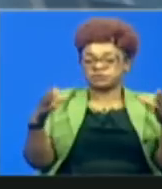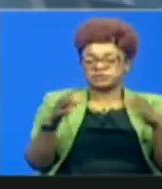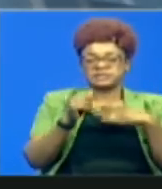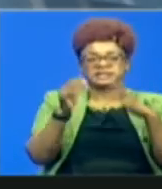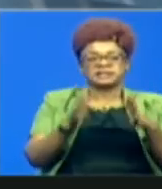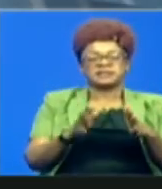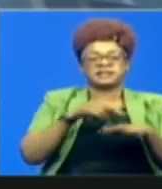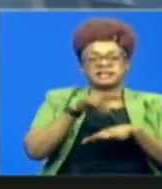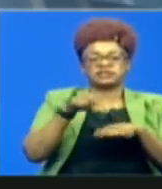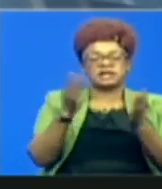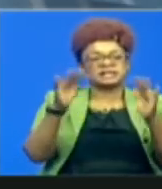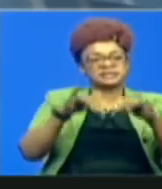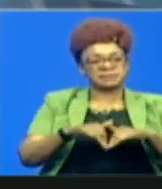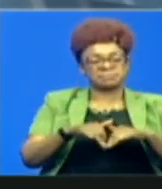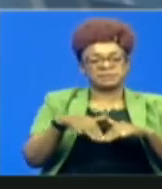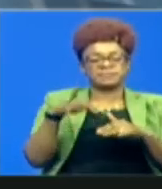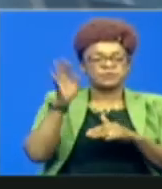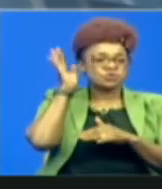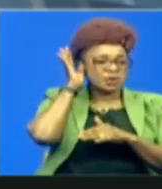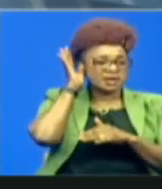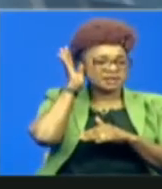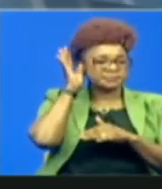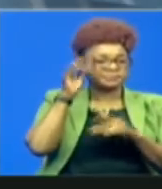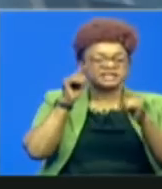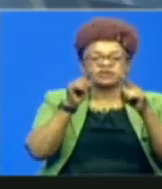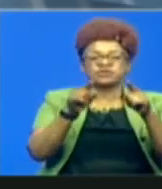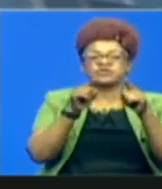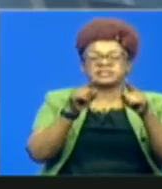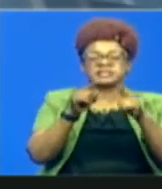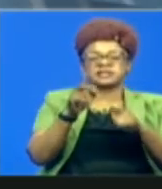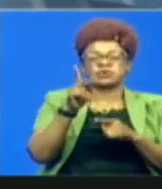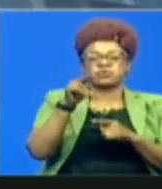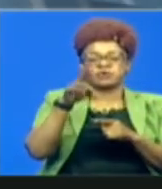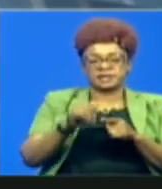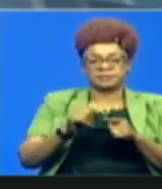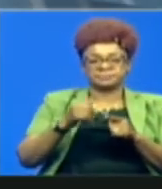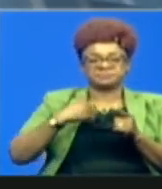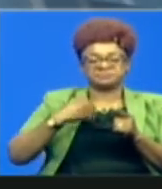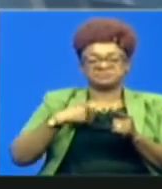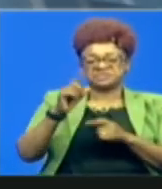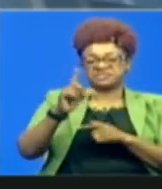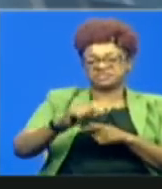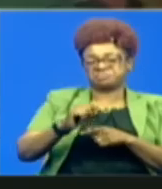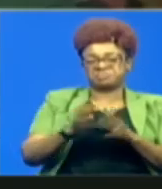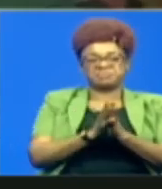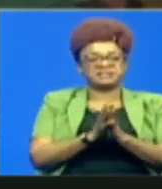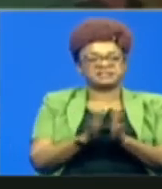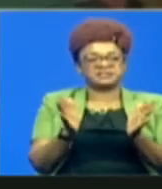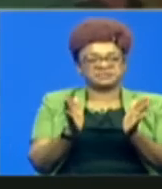National Assembly, that's Aidan Duale, accuses Kuria of seeking cheap publicity.